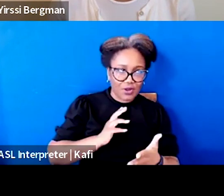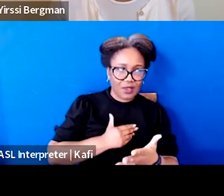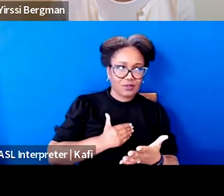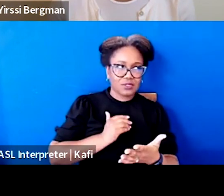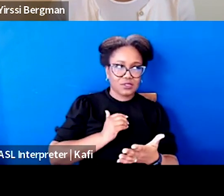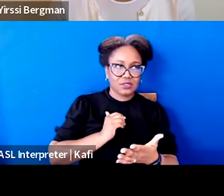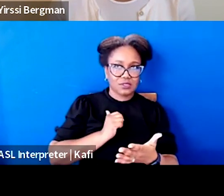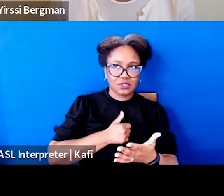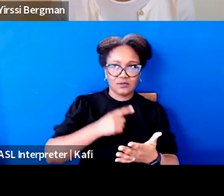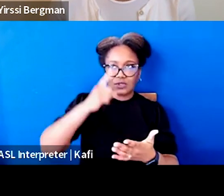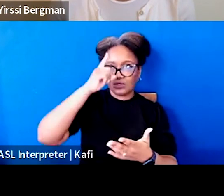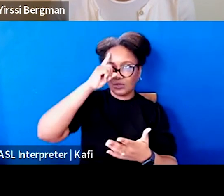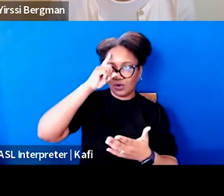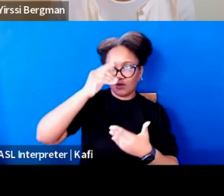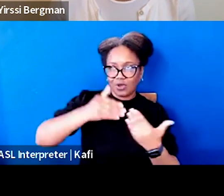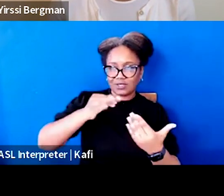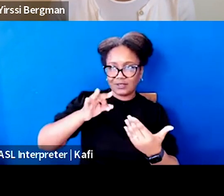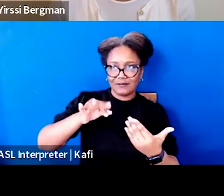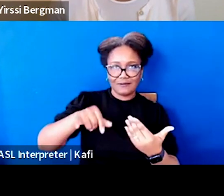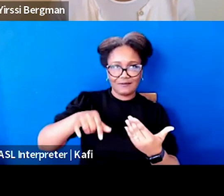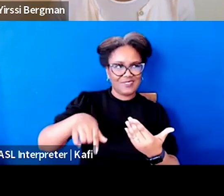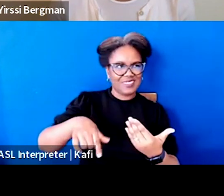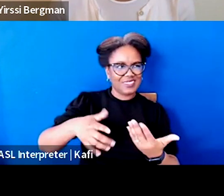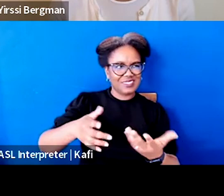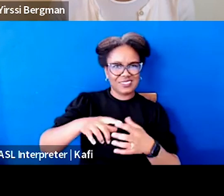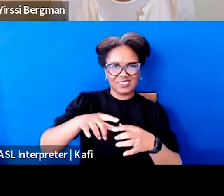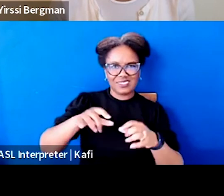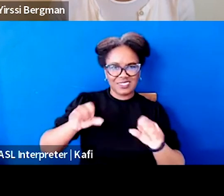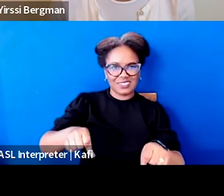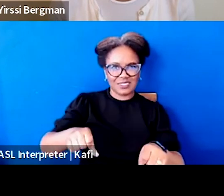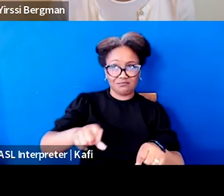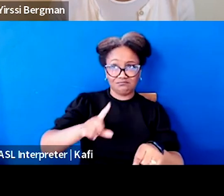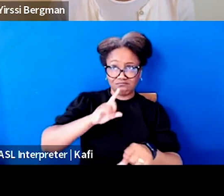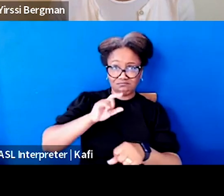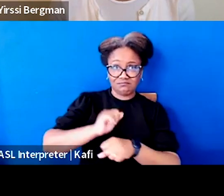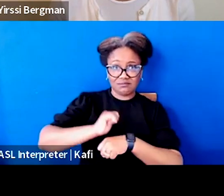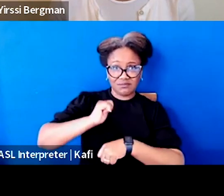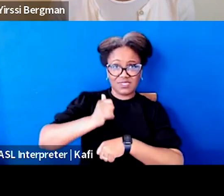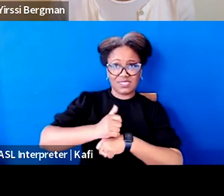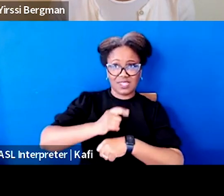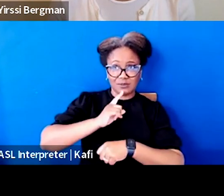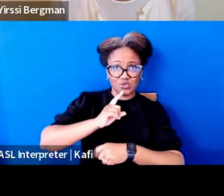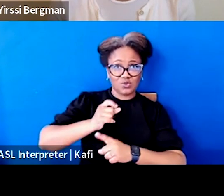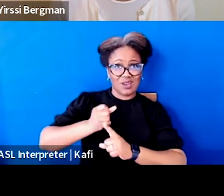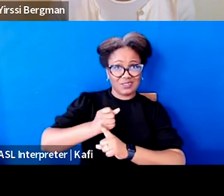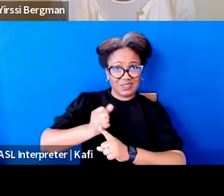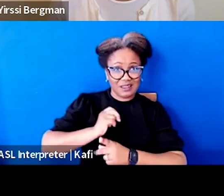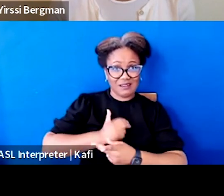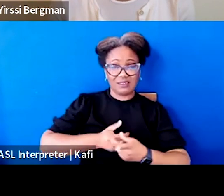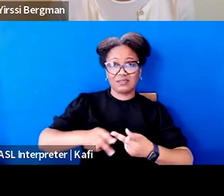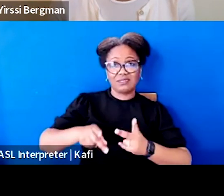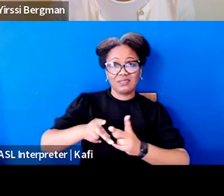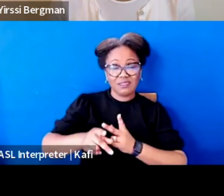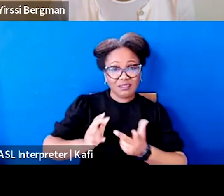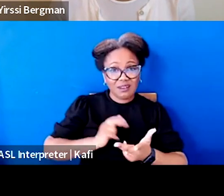like really, really attack us and to kill us and to extract as much as they can from us and